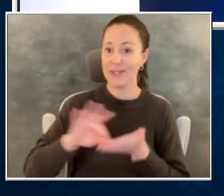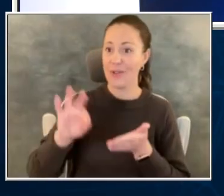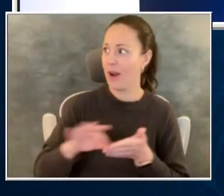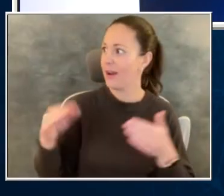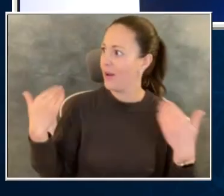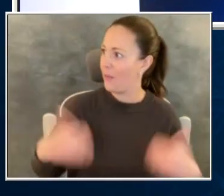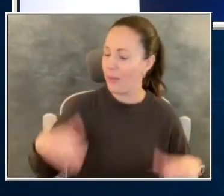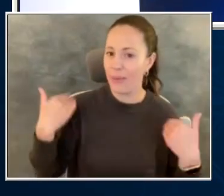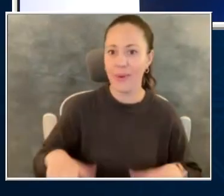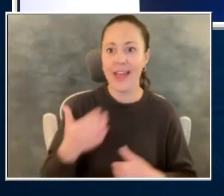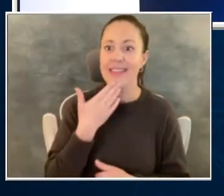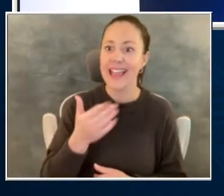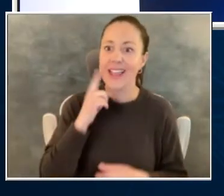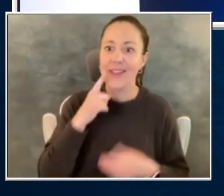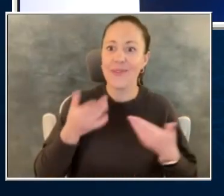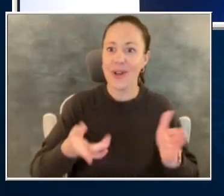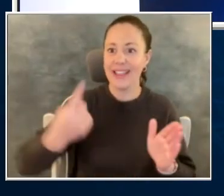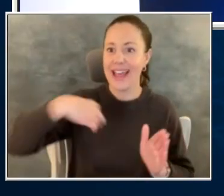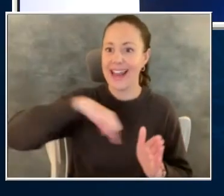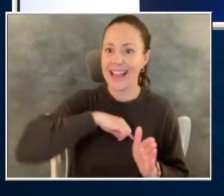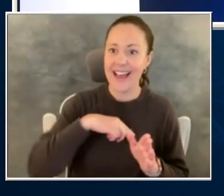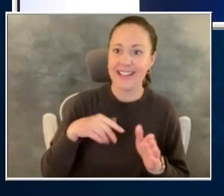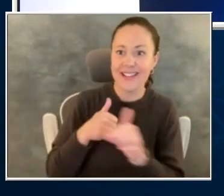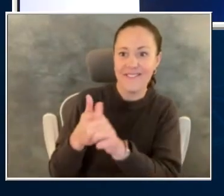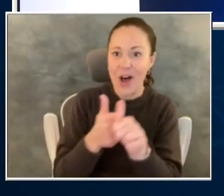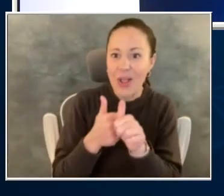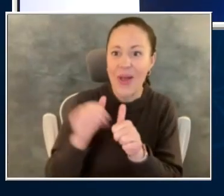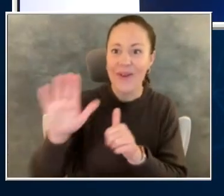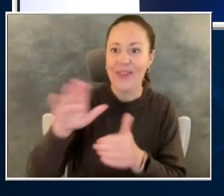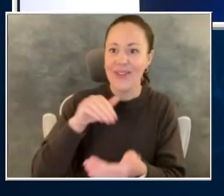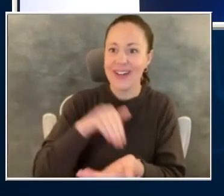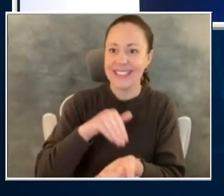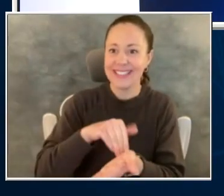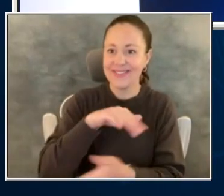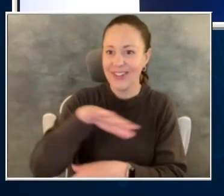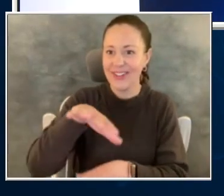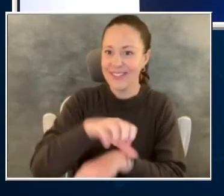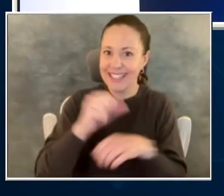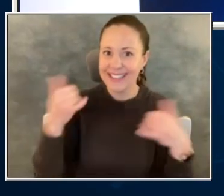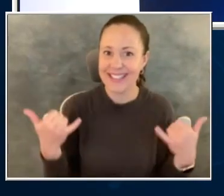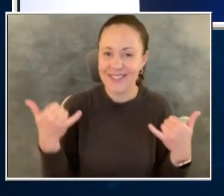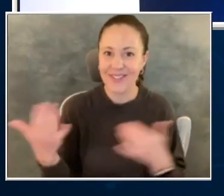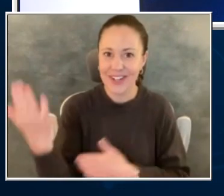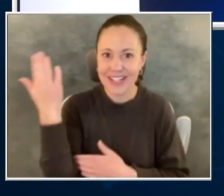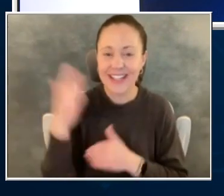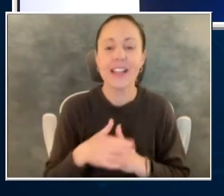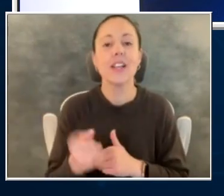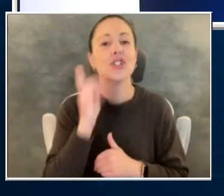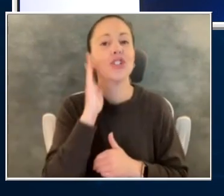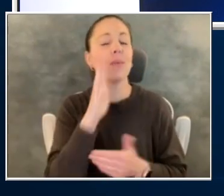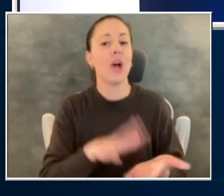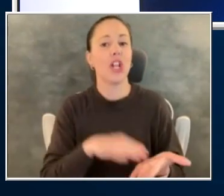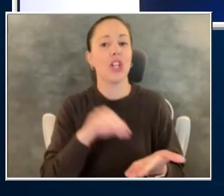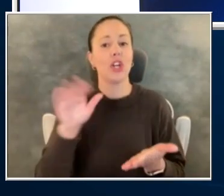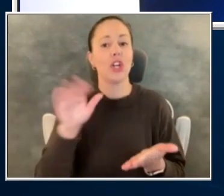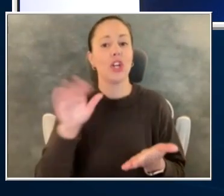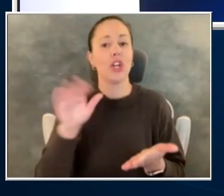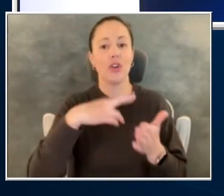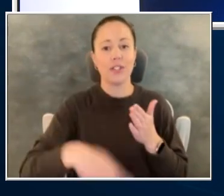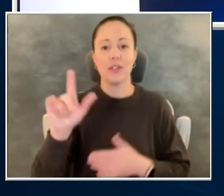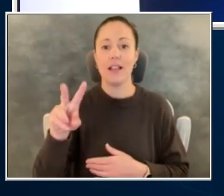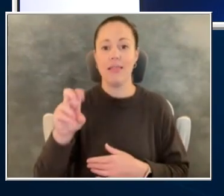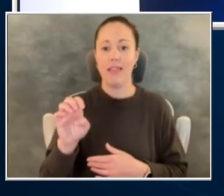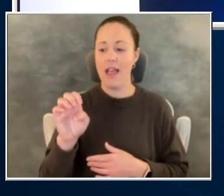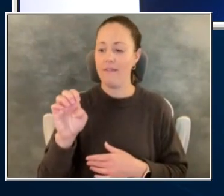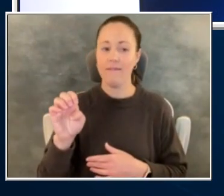you on a scan and your doctor's appointment this morning. And she's going to learn her results live on the program. This